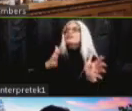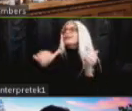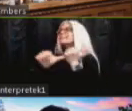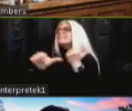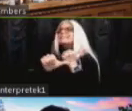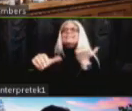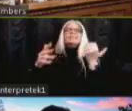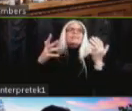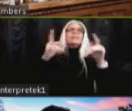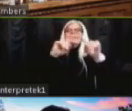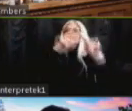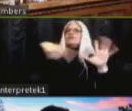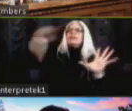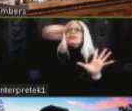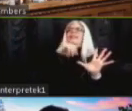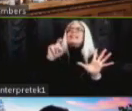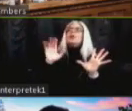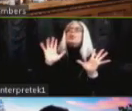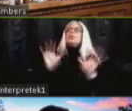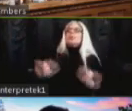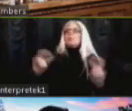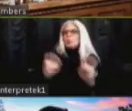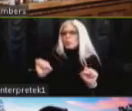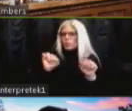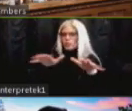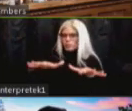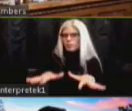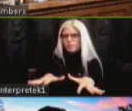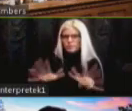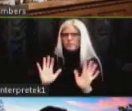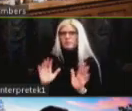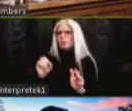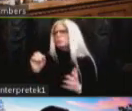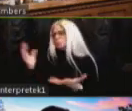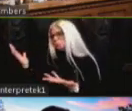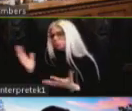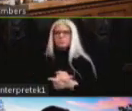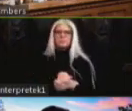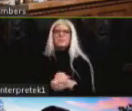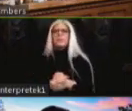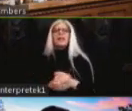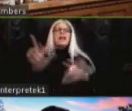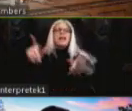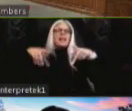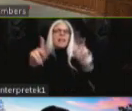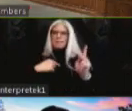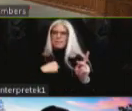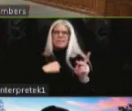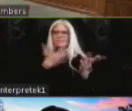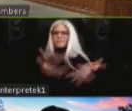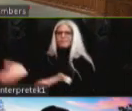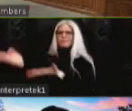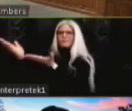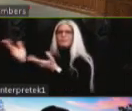just exhaled a little bit when they heard you say that. Let me turn over to Commissioner